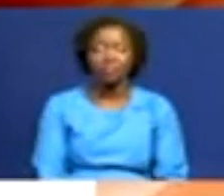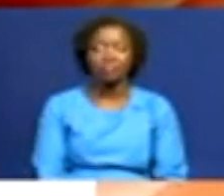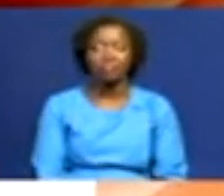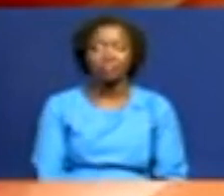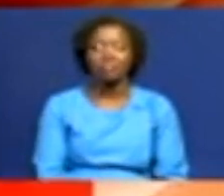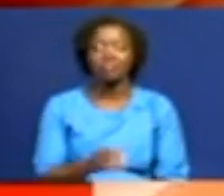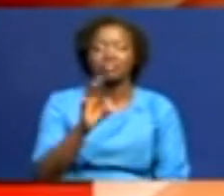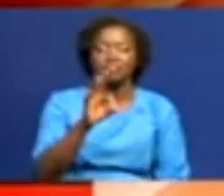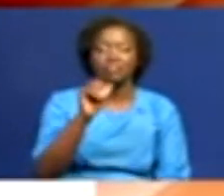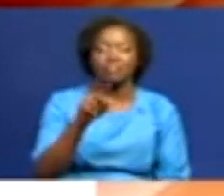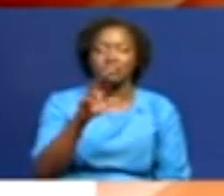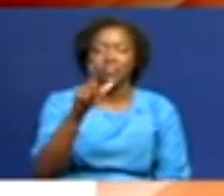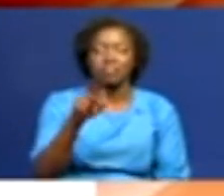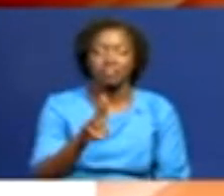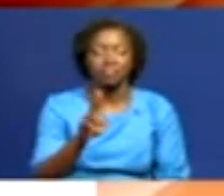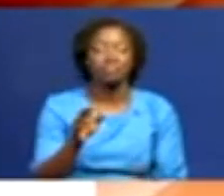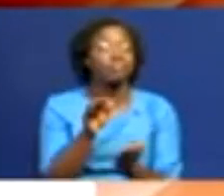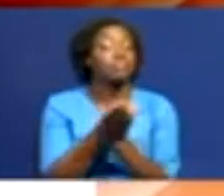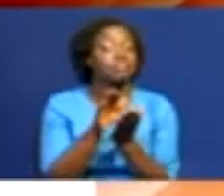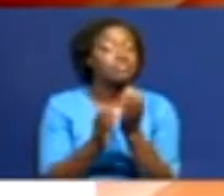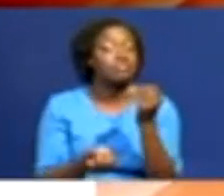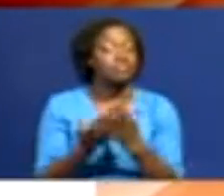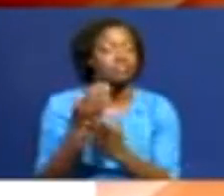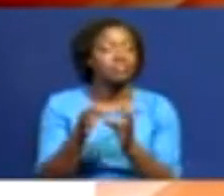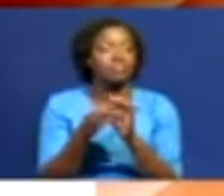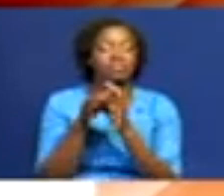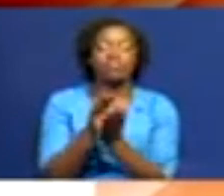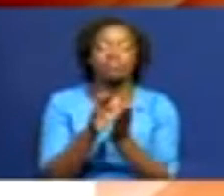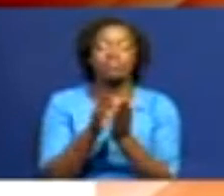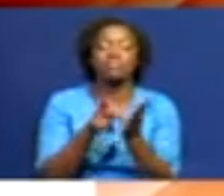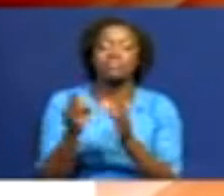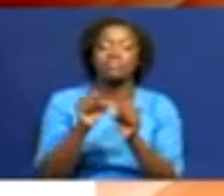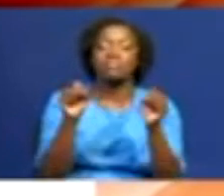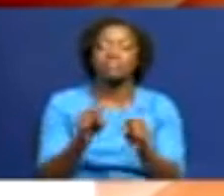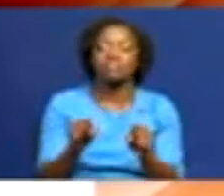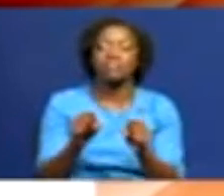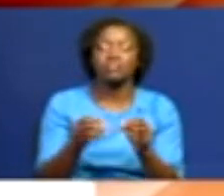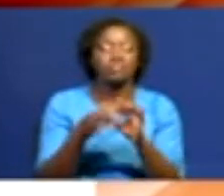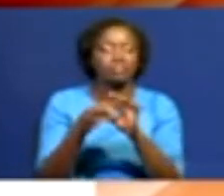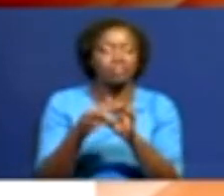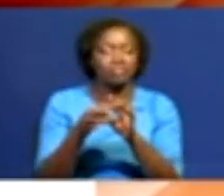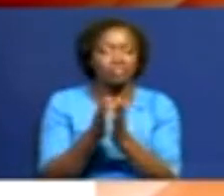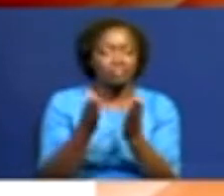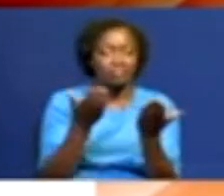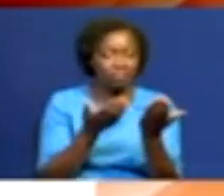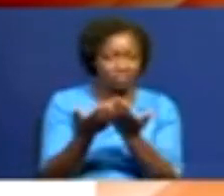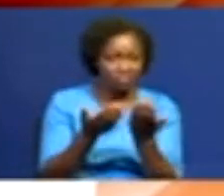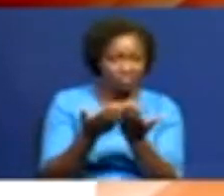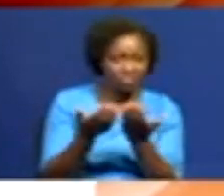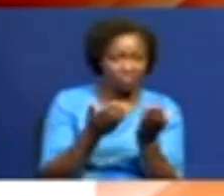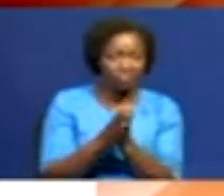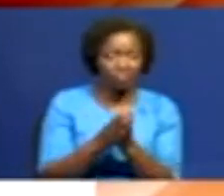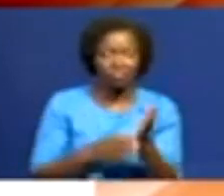Faulu Microfinance Bank has launched a corporate bank payment system that seeks to consolidate large transactions. The